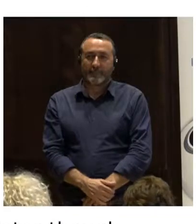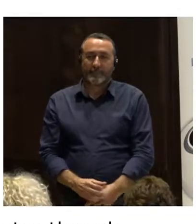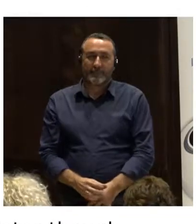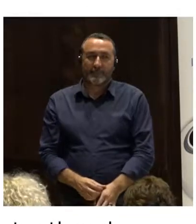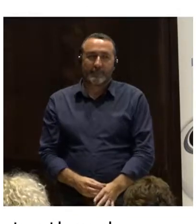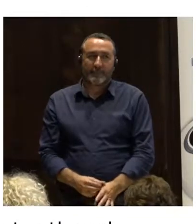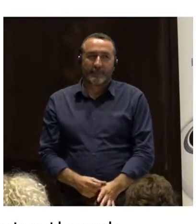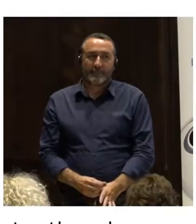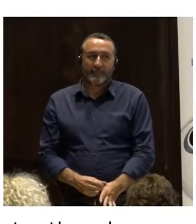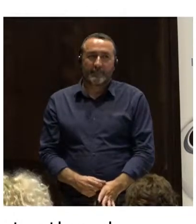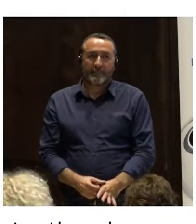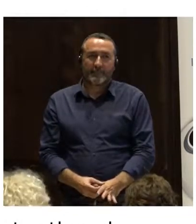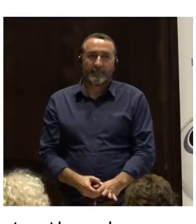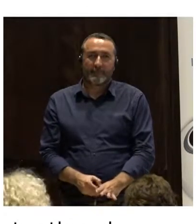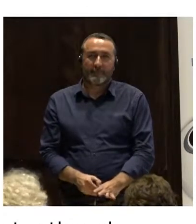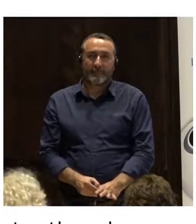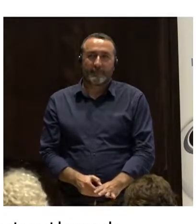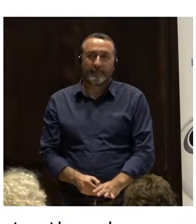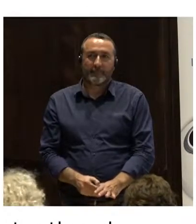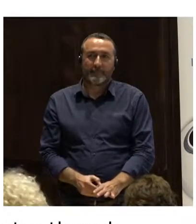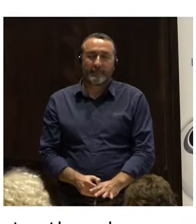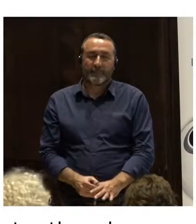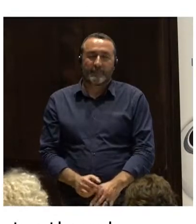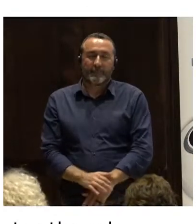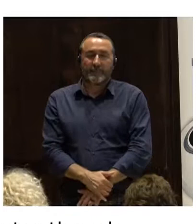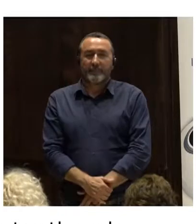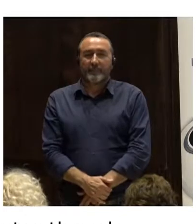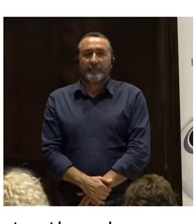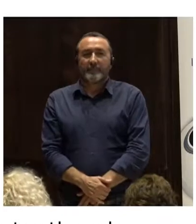Can you give me water, please? Thank you.